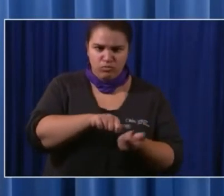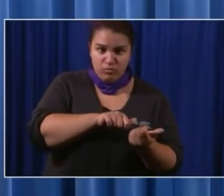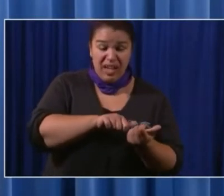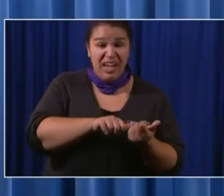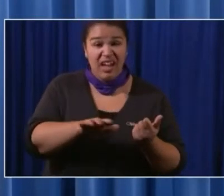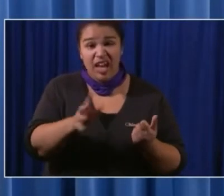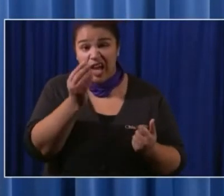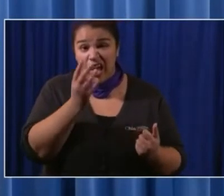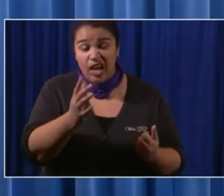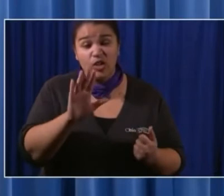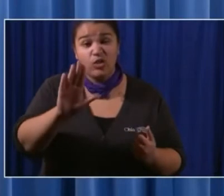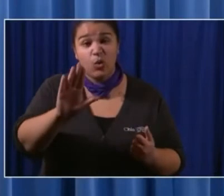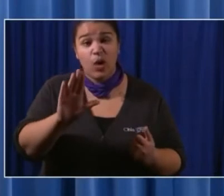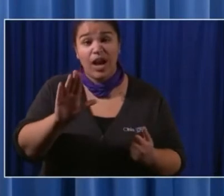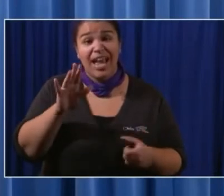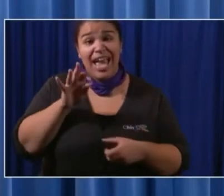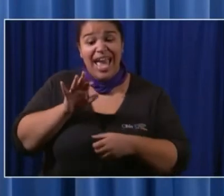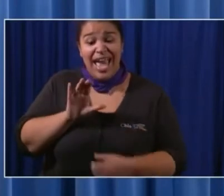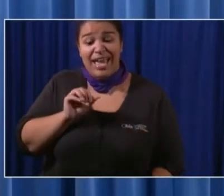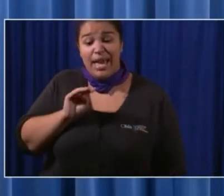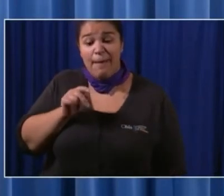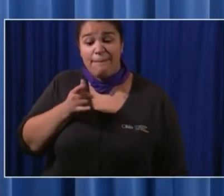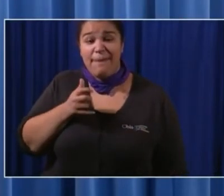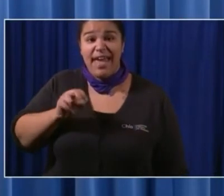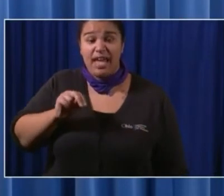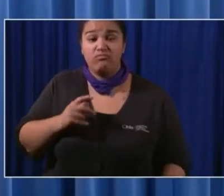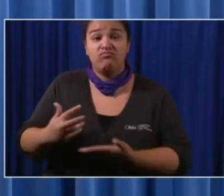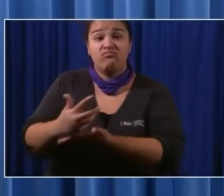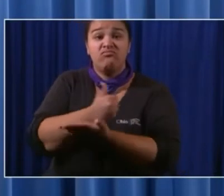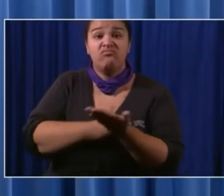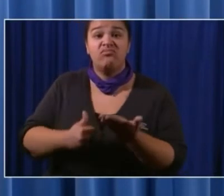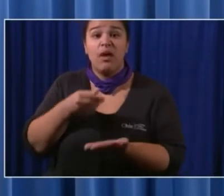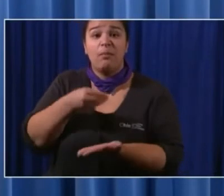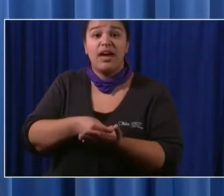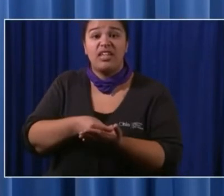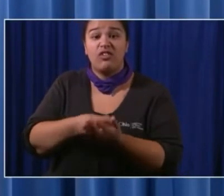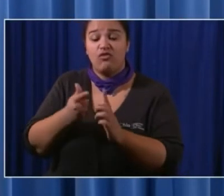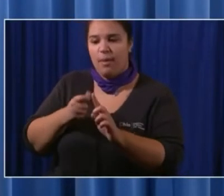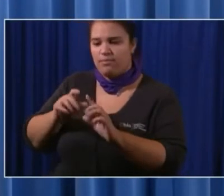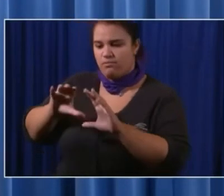from First Energy. Have you considered of giving that money back?